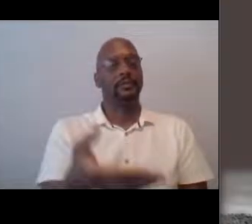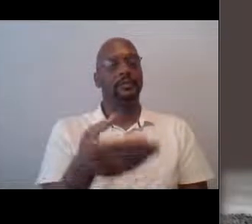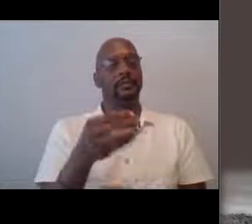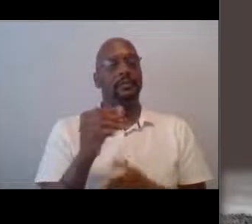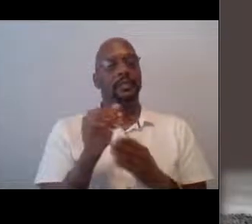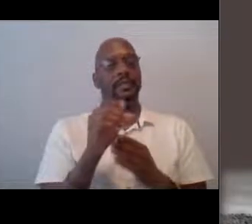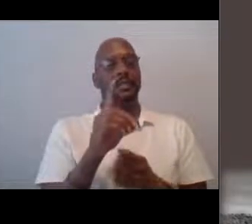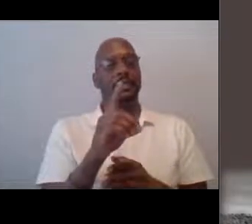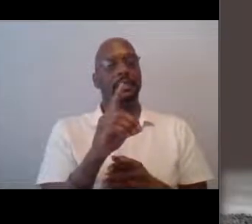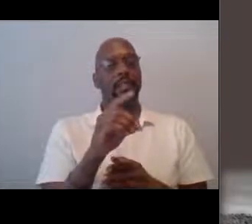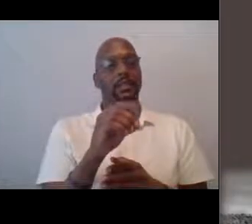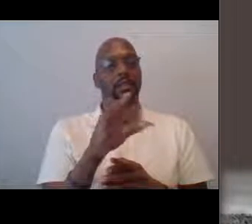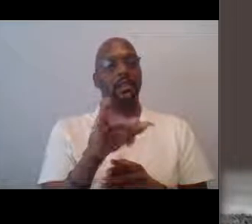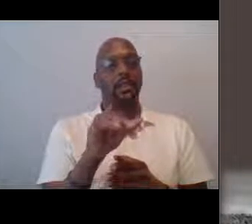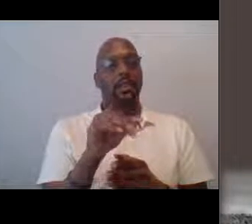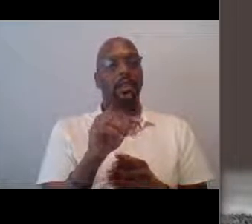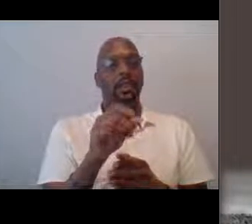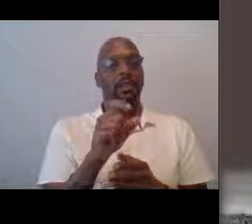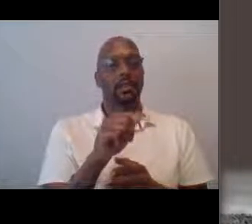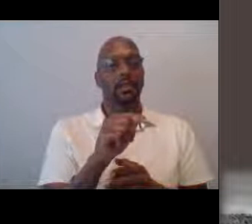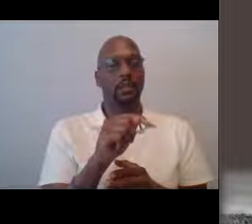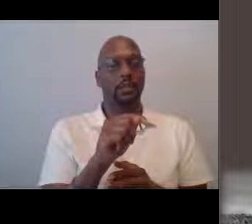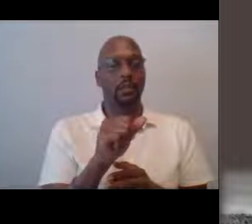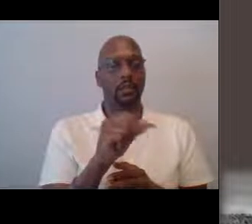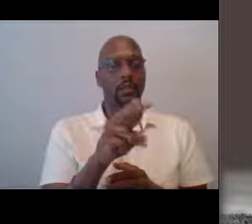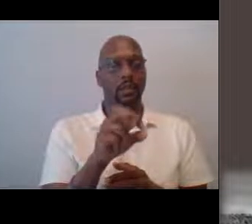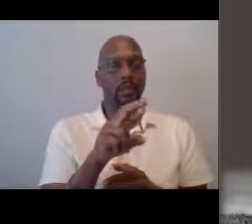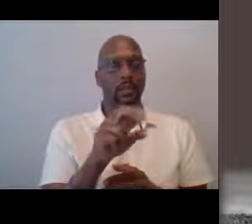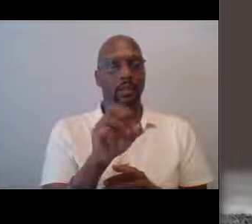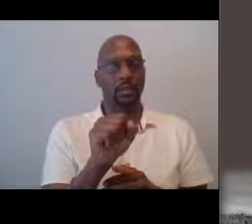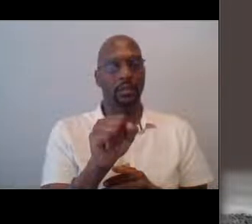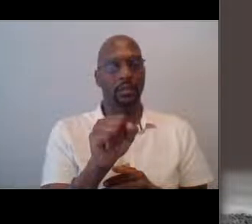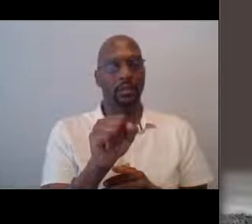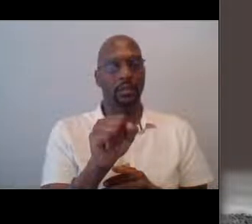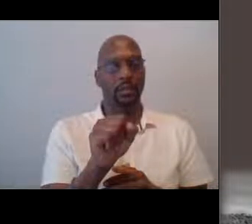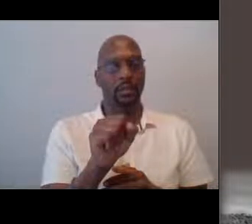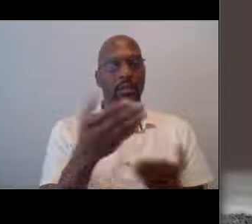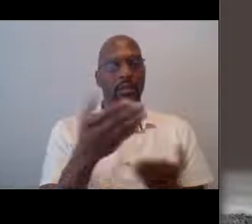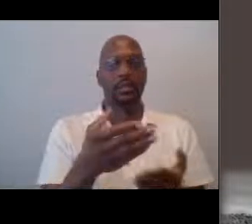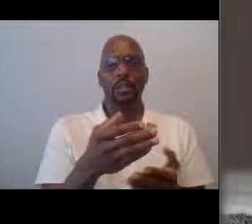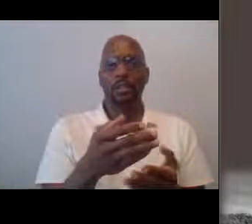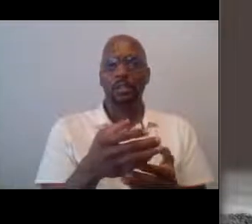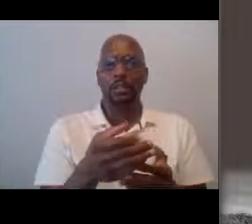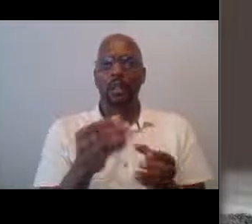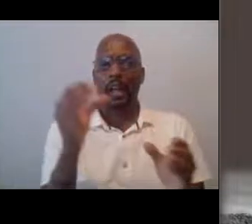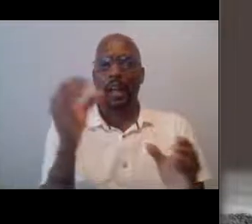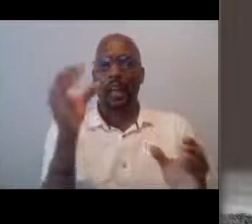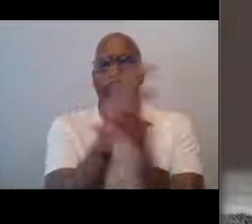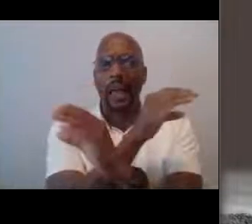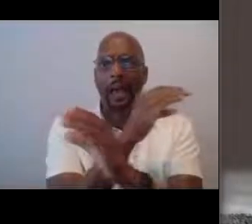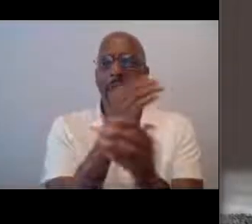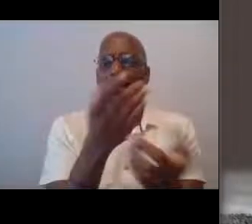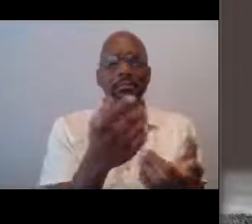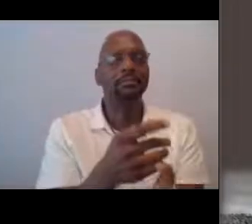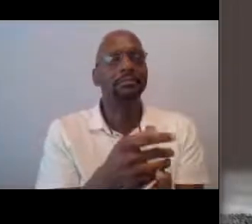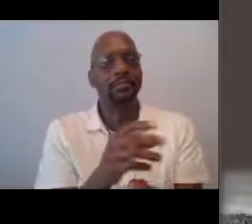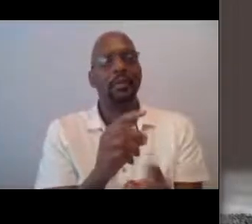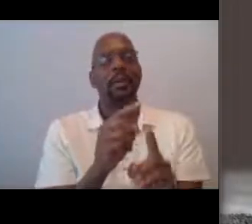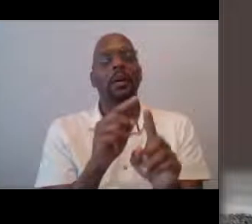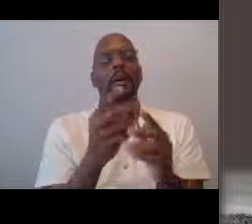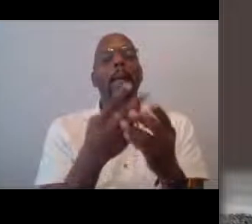sitting right next to Secretary? Did you just switch cameras? I wish I could say I was, but we are both in